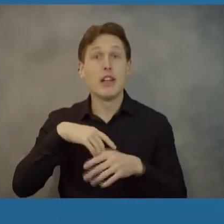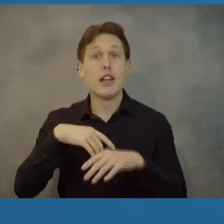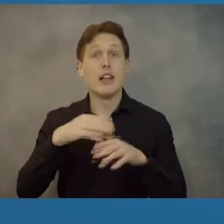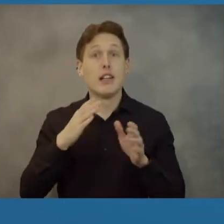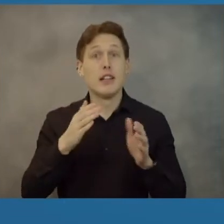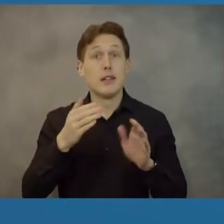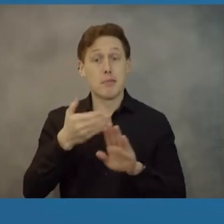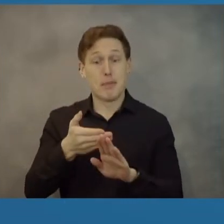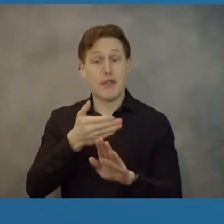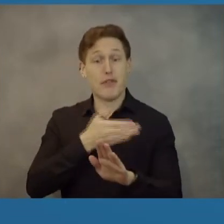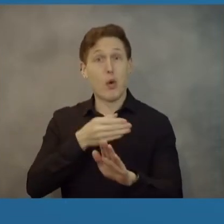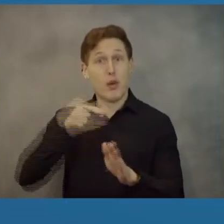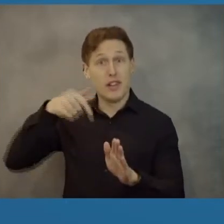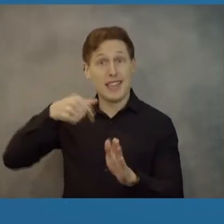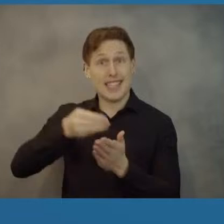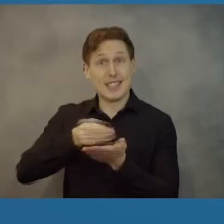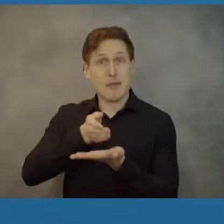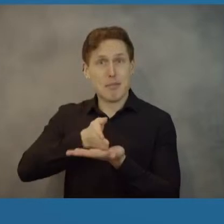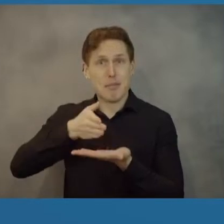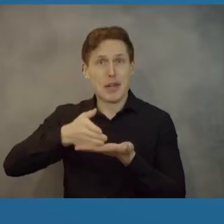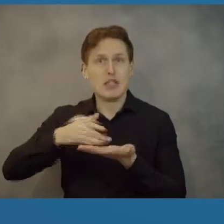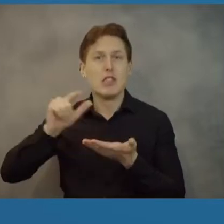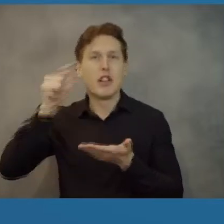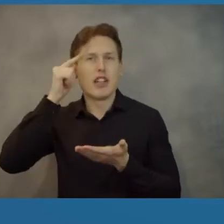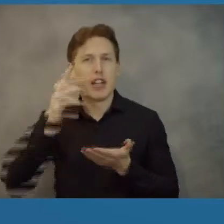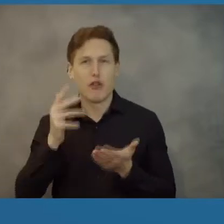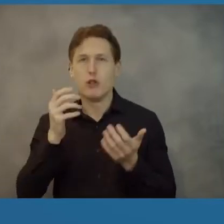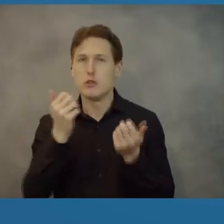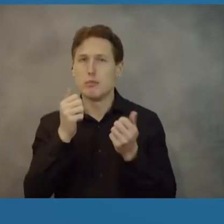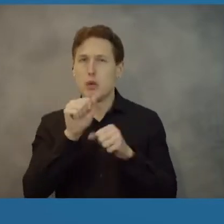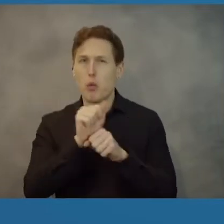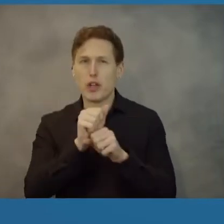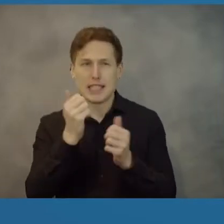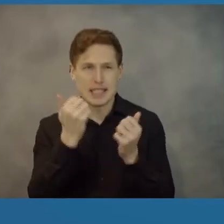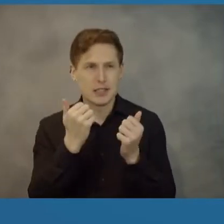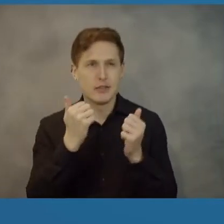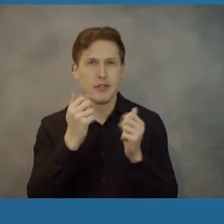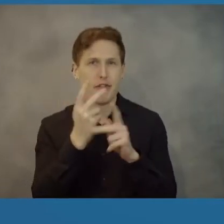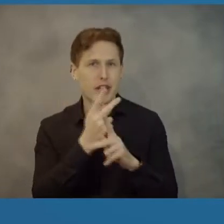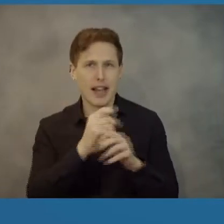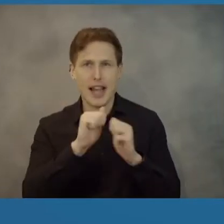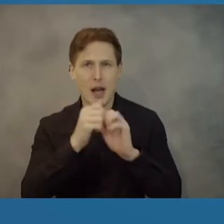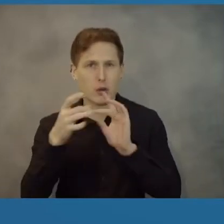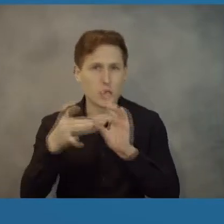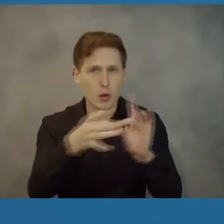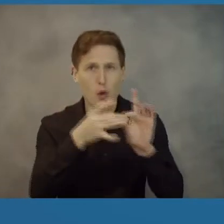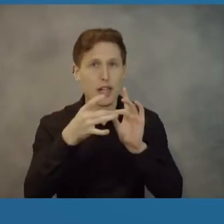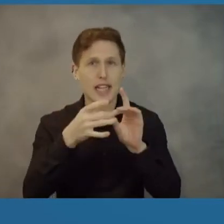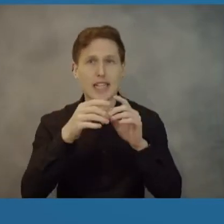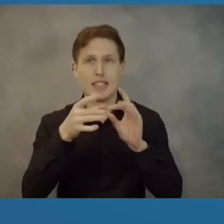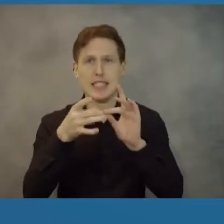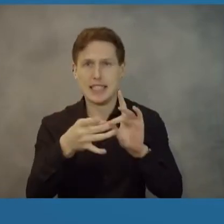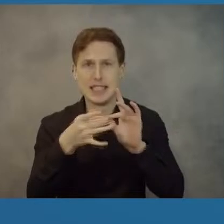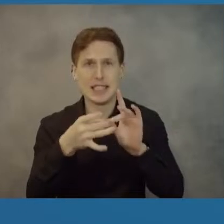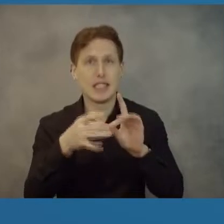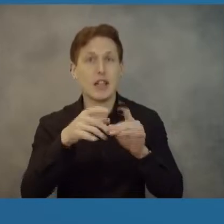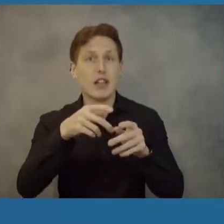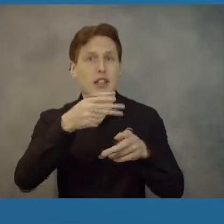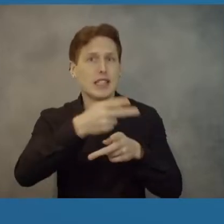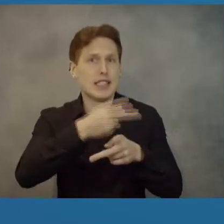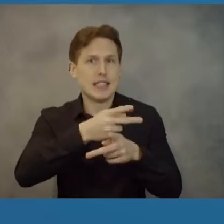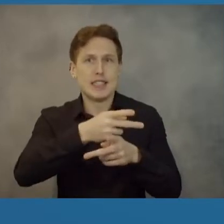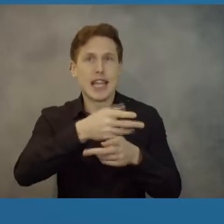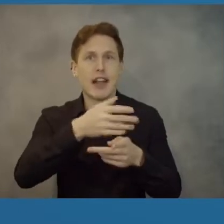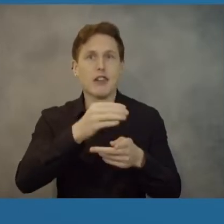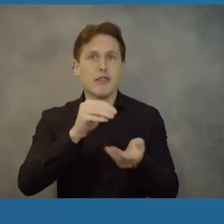governor has been making efforts to coordinate care for people after they've been voluntarily committed and they're being discharged. So we are codifying in